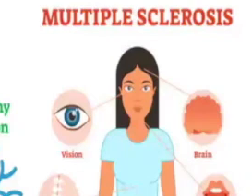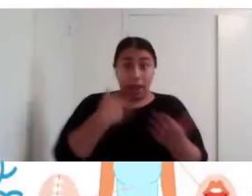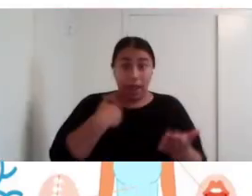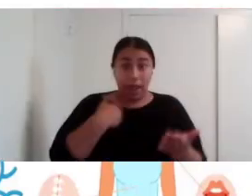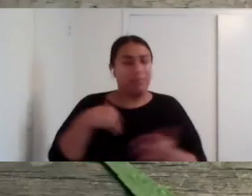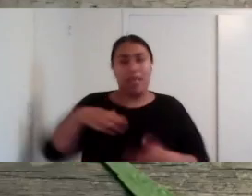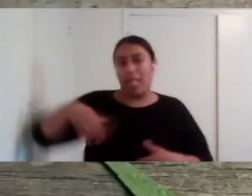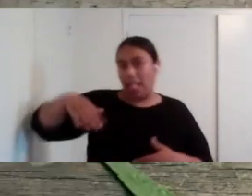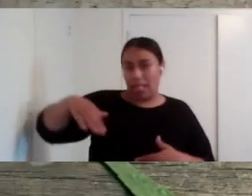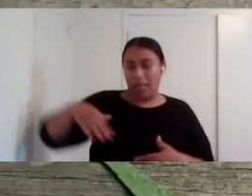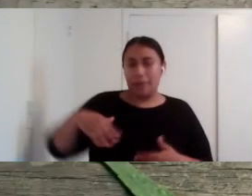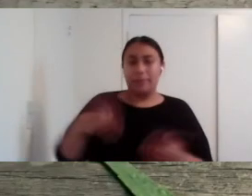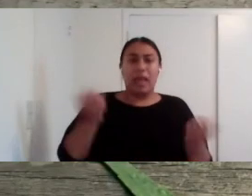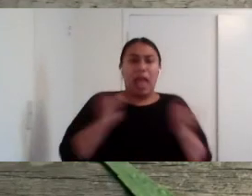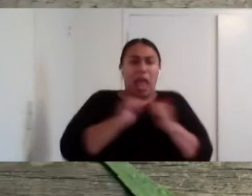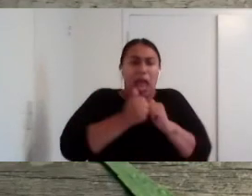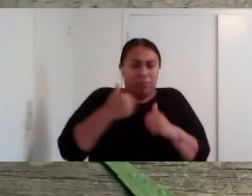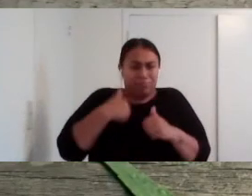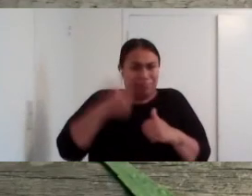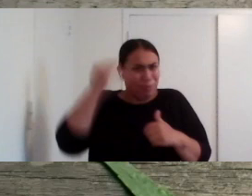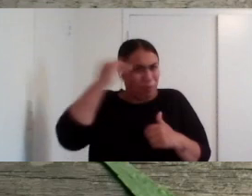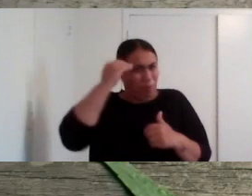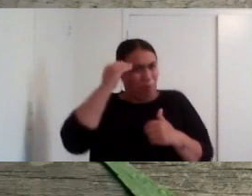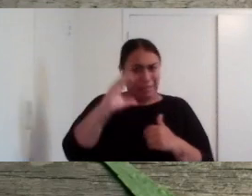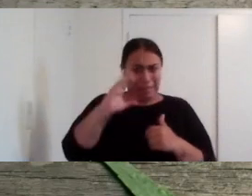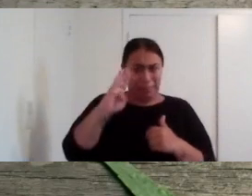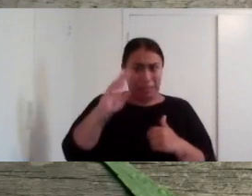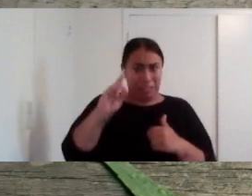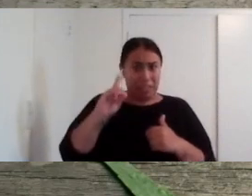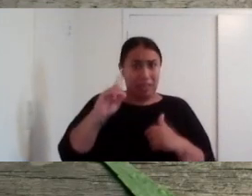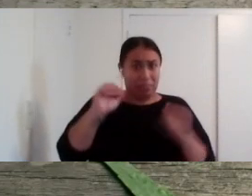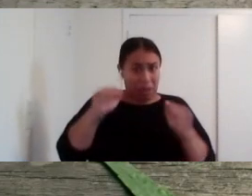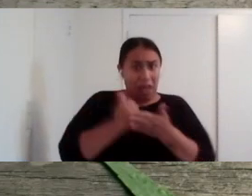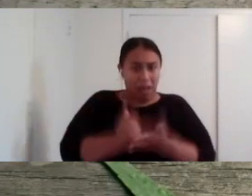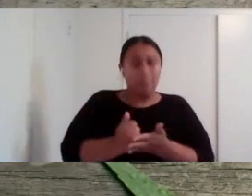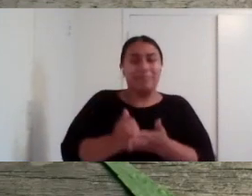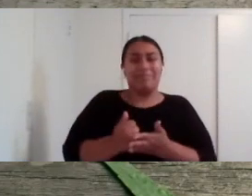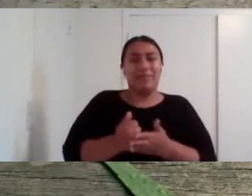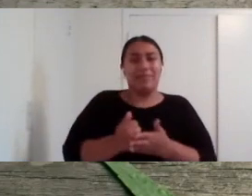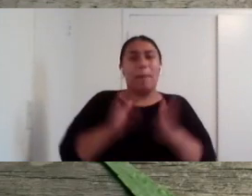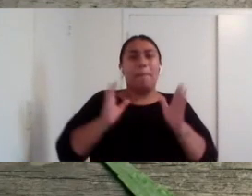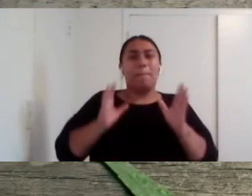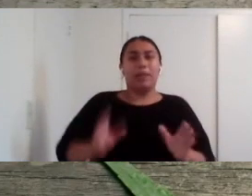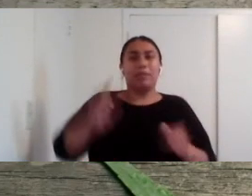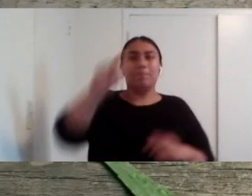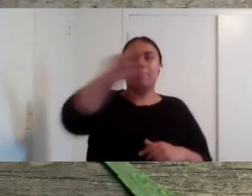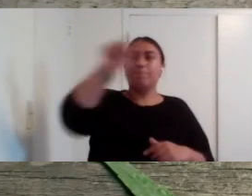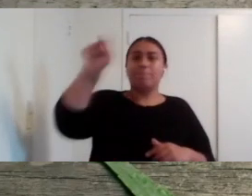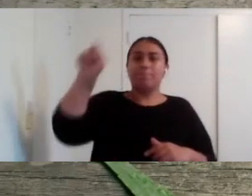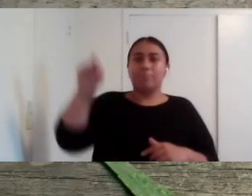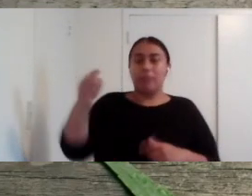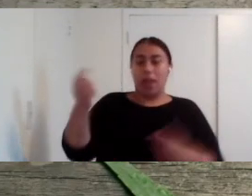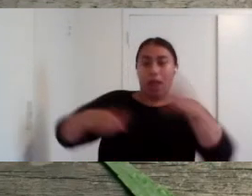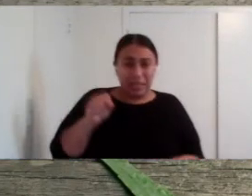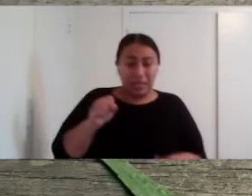patients. CBD. Now, this is a very popular chemical compound that comes off of